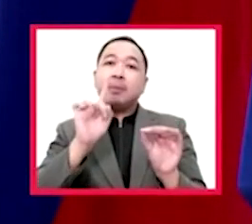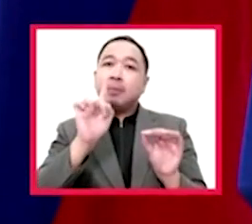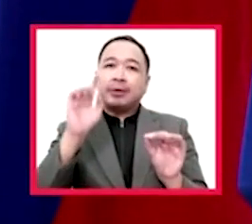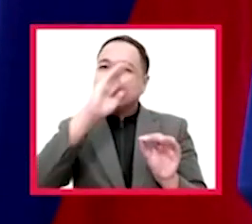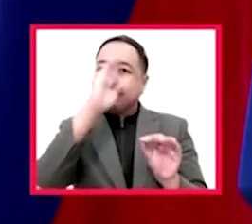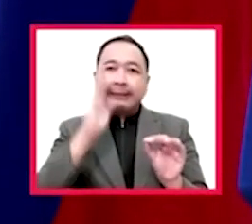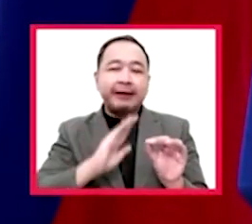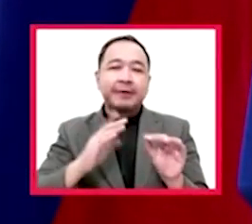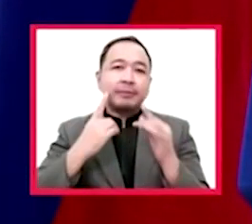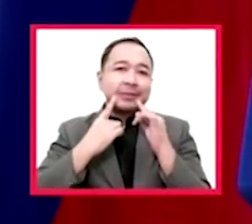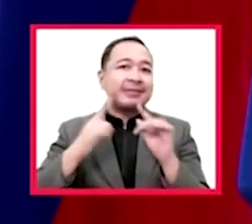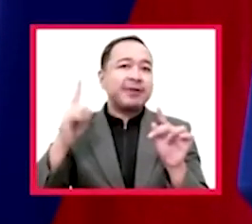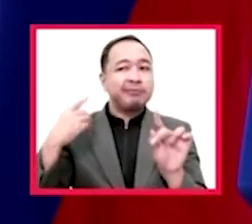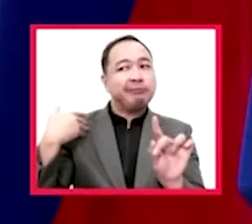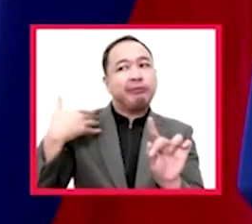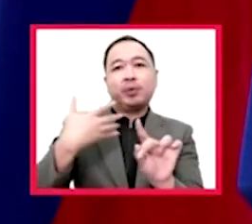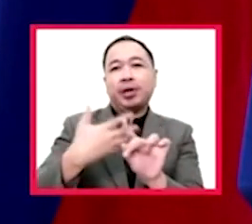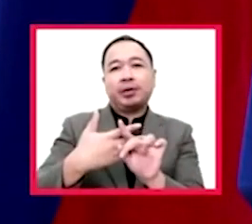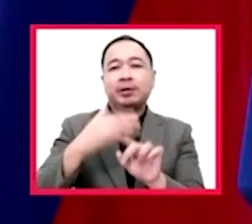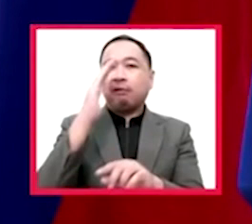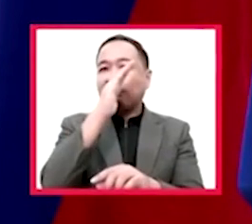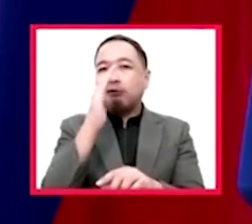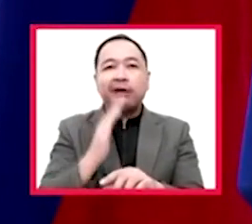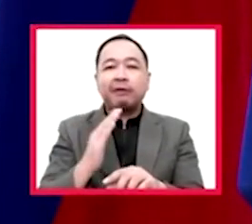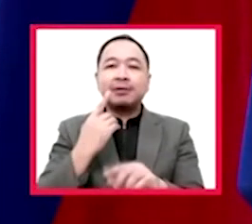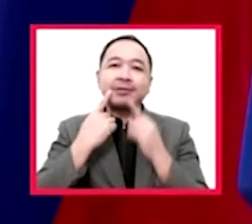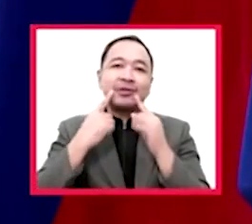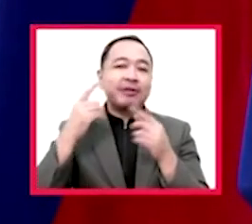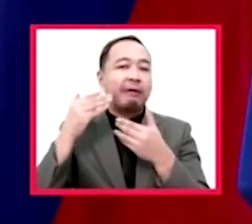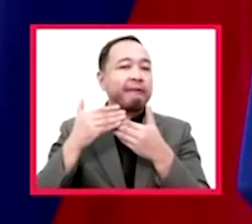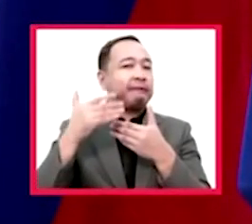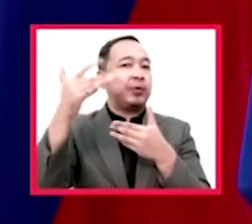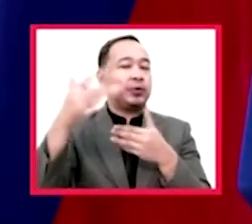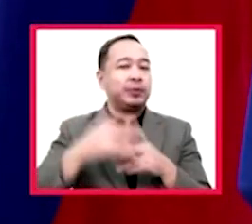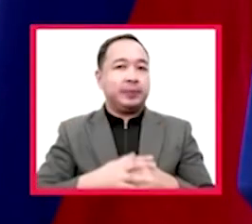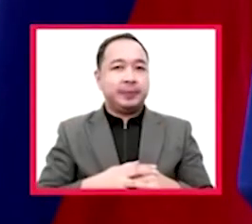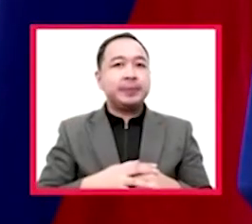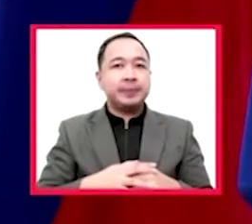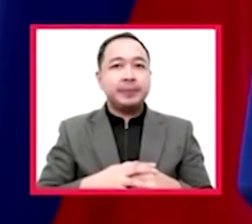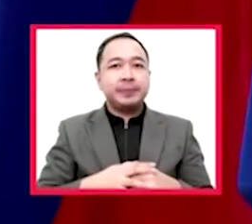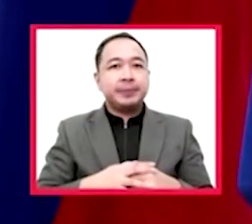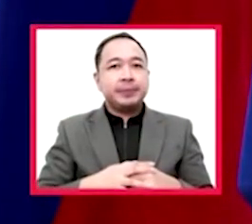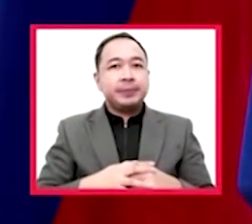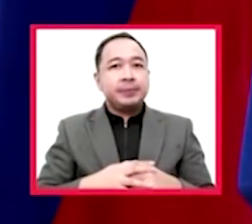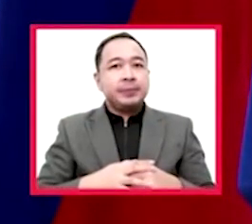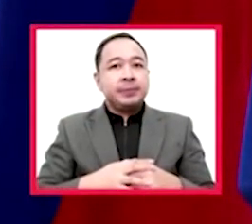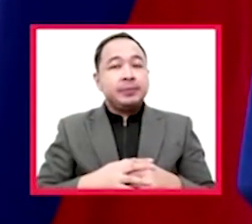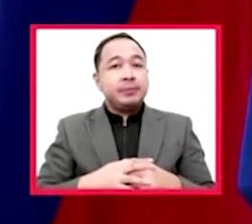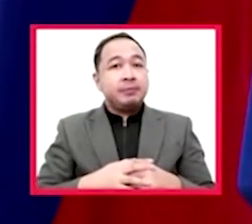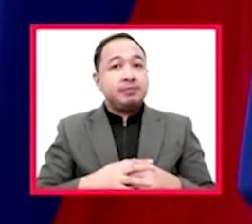intent, has never worked in the past, and it never will be in the future.